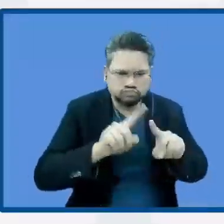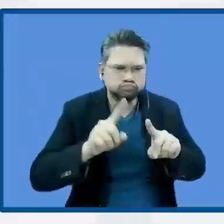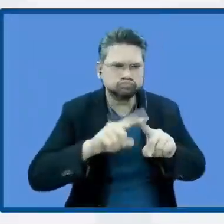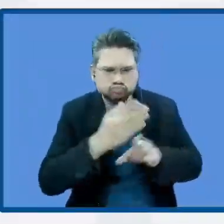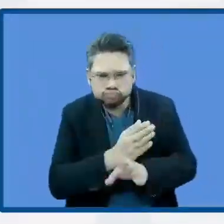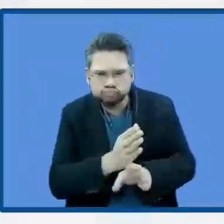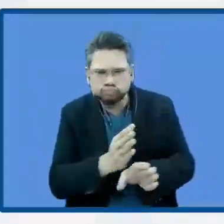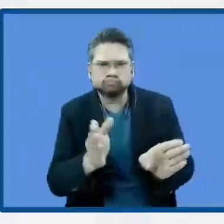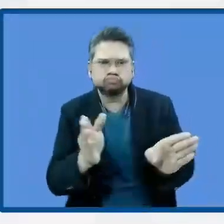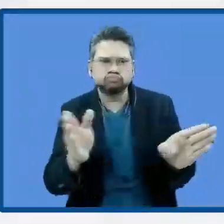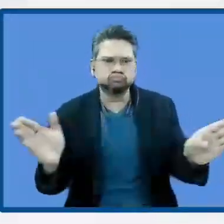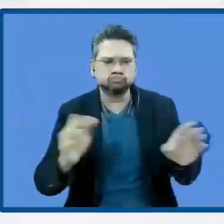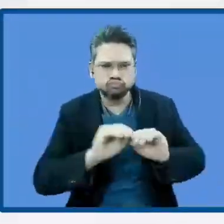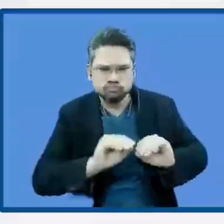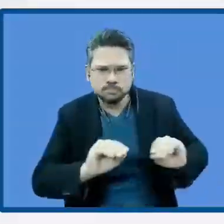of a